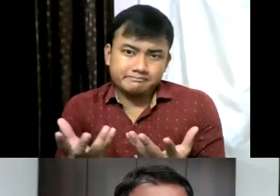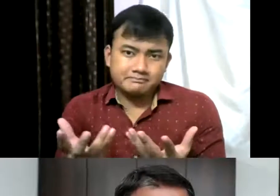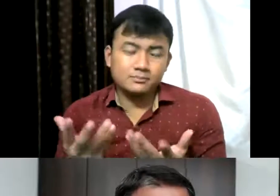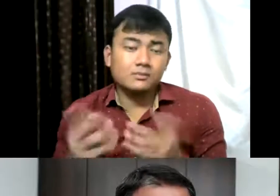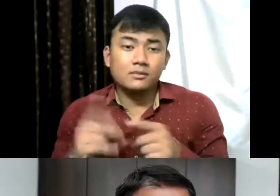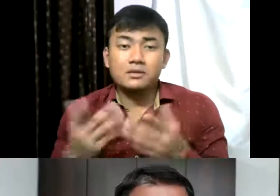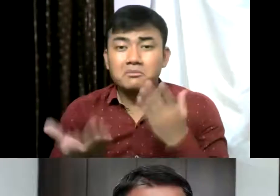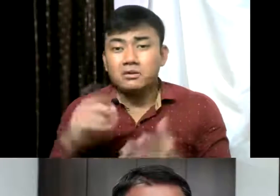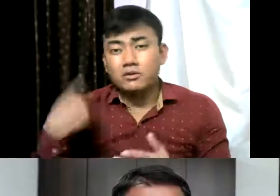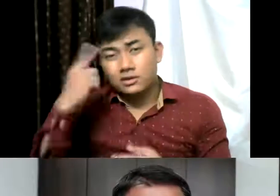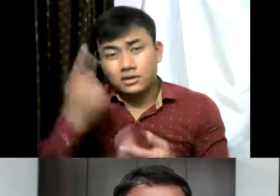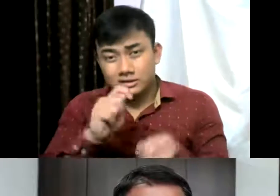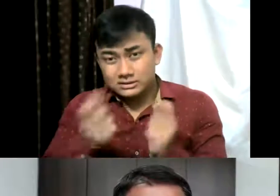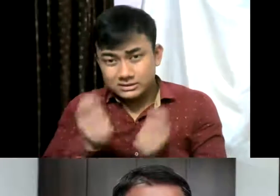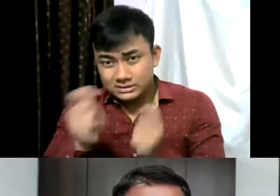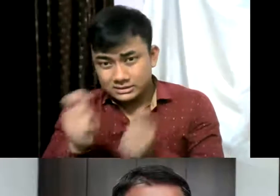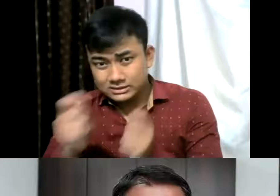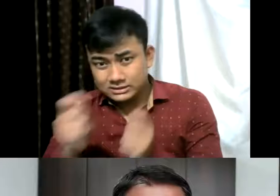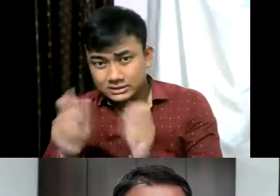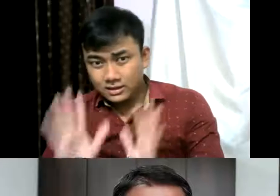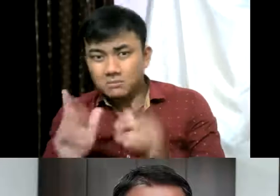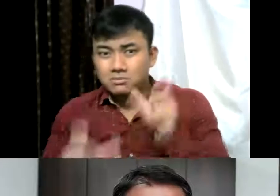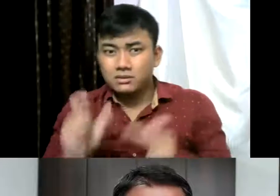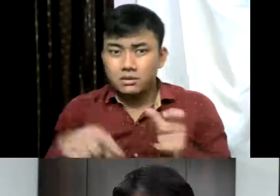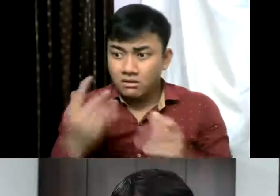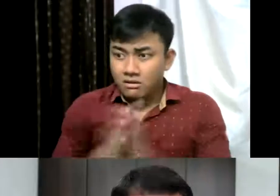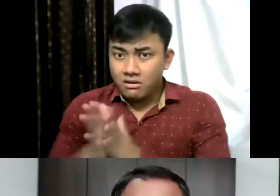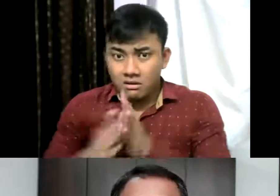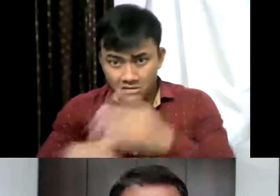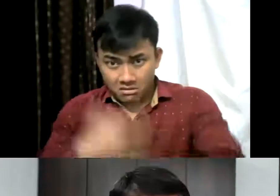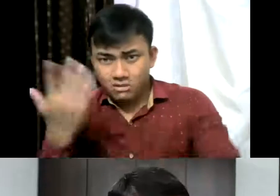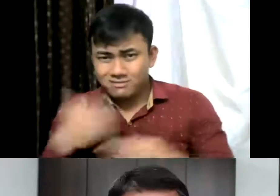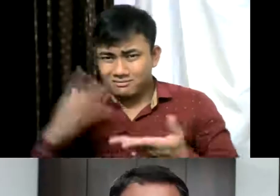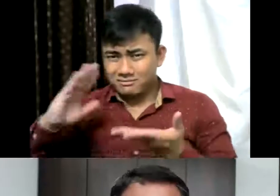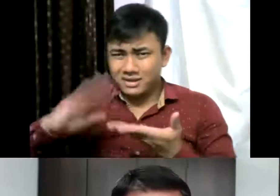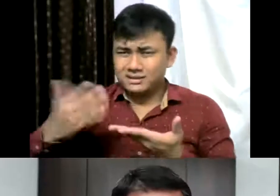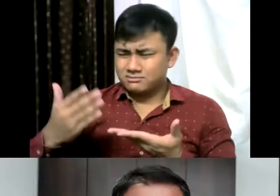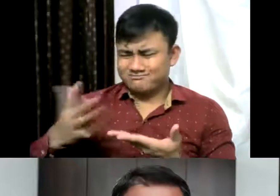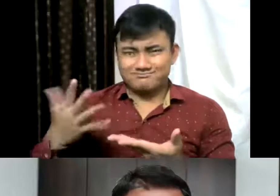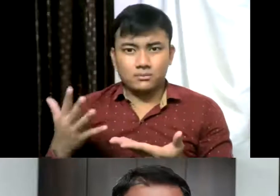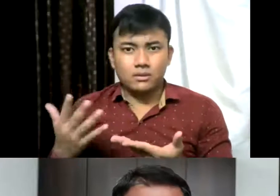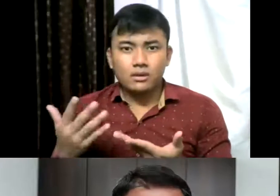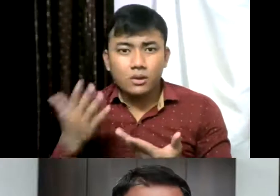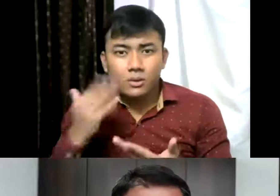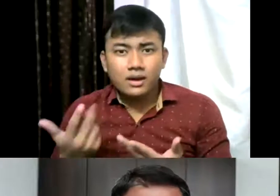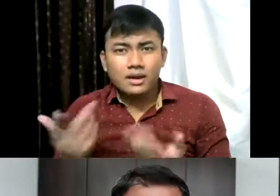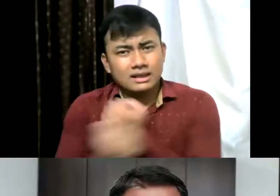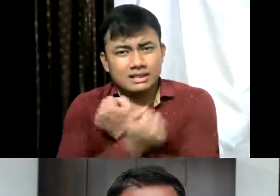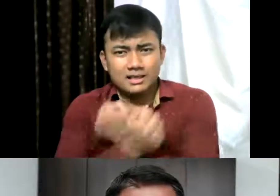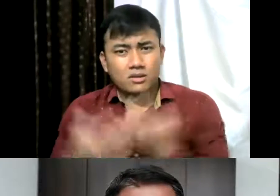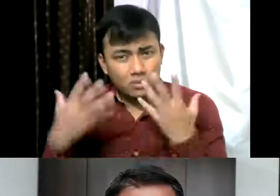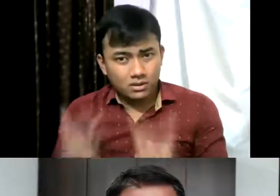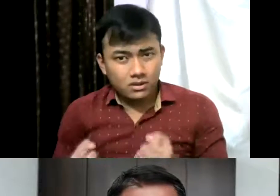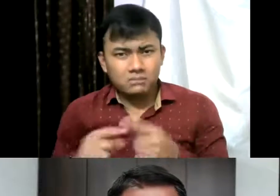a change, our families are not interfering, that they are not deciding whom we are going to get married to. Our love is still being dictated by the